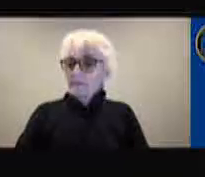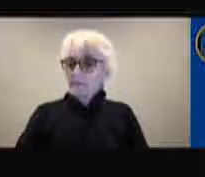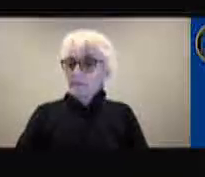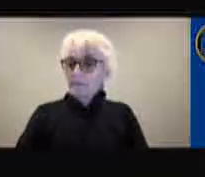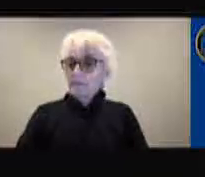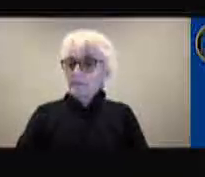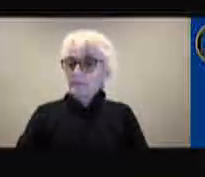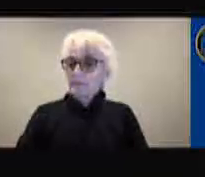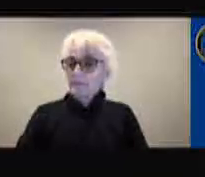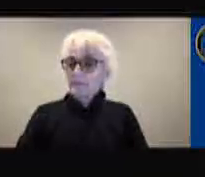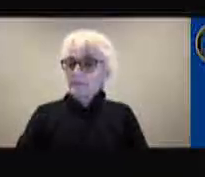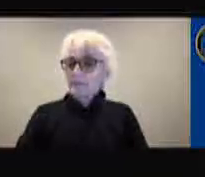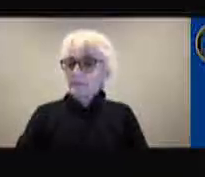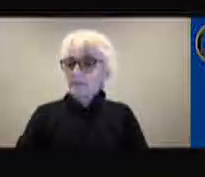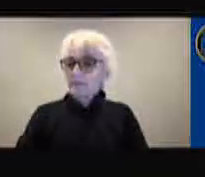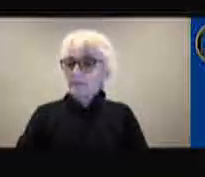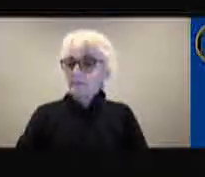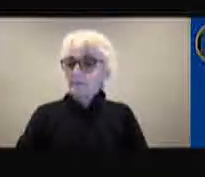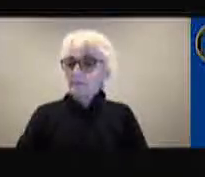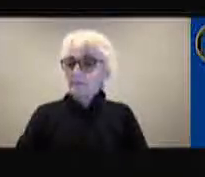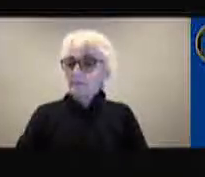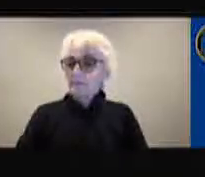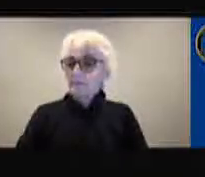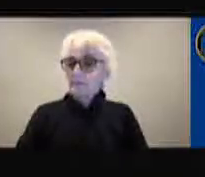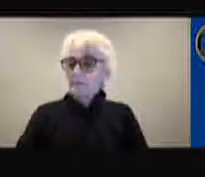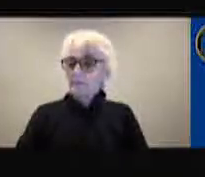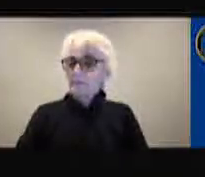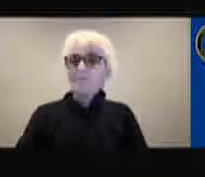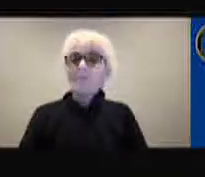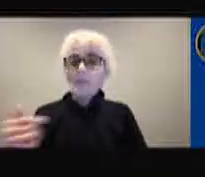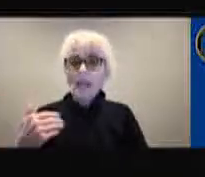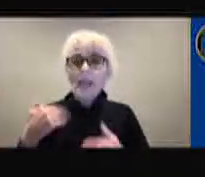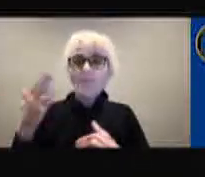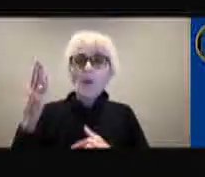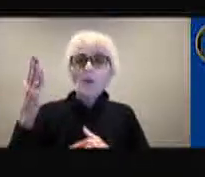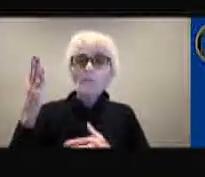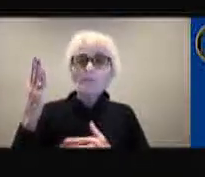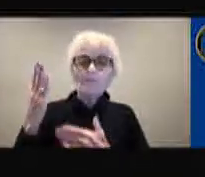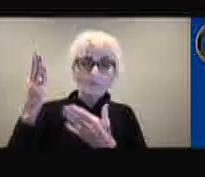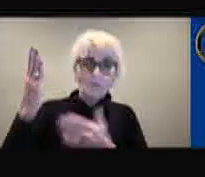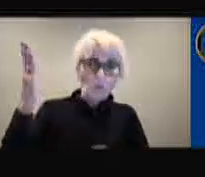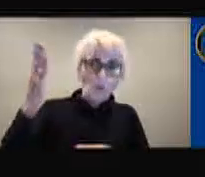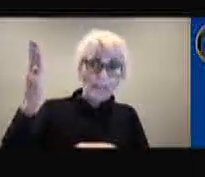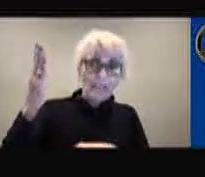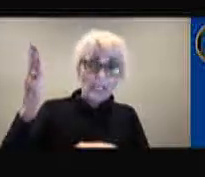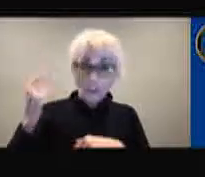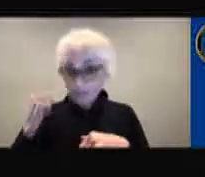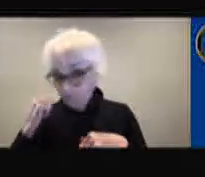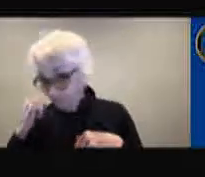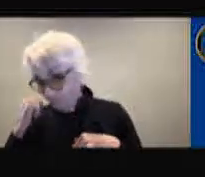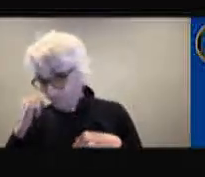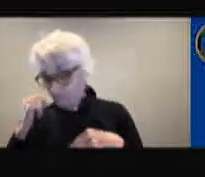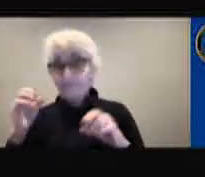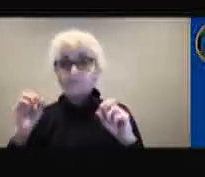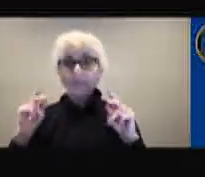I do have a presentation I can share if that would be helpful. It's up to you guys. Yeah? Okay.